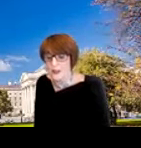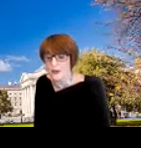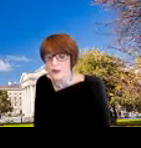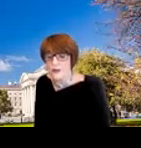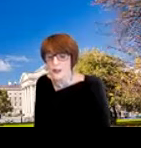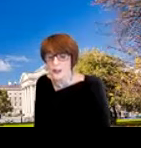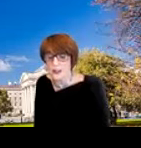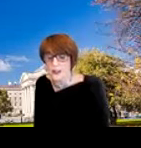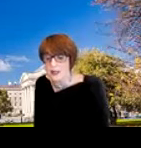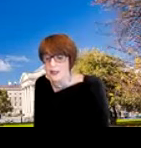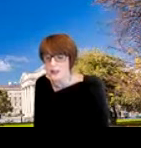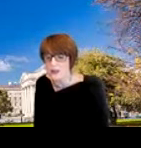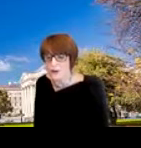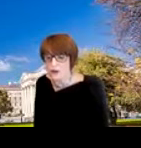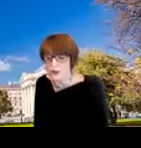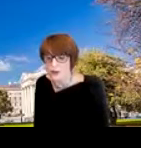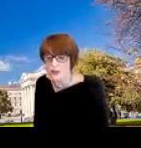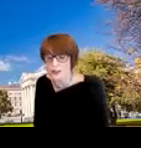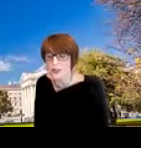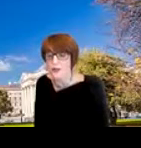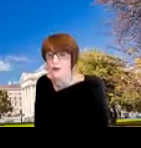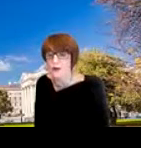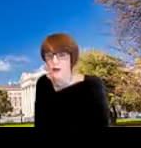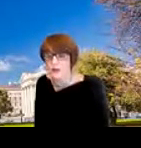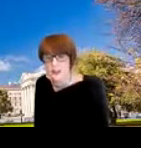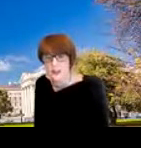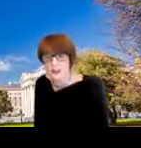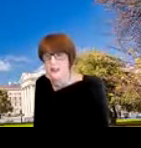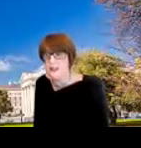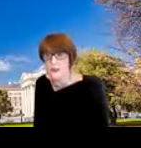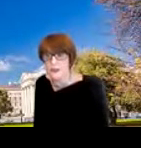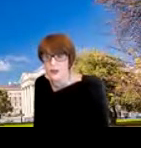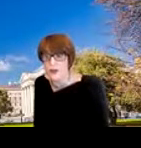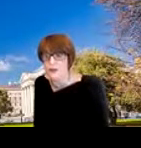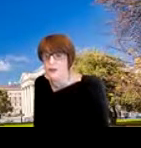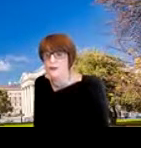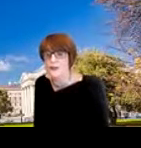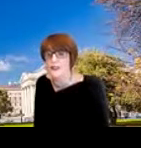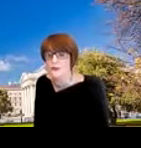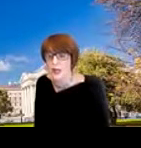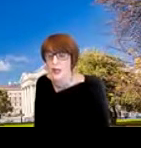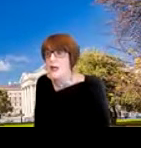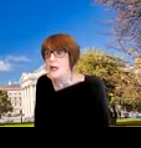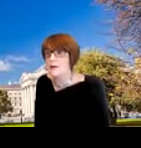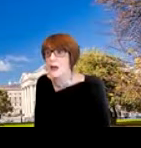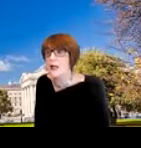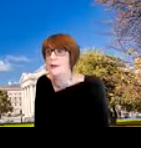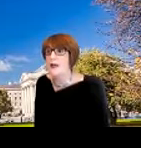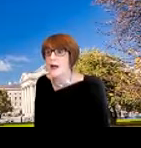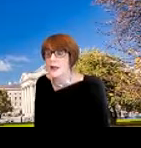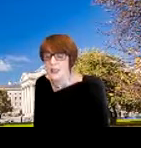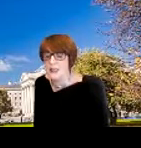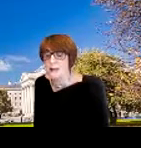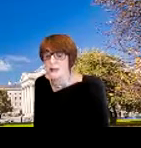think, at TCID and the work we do at the centre, we have a lot of skills, and indeed right throughout services as well, in